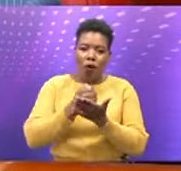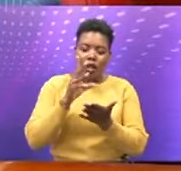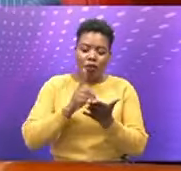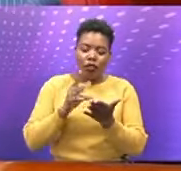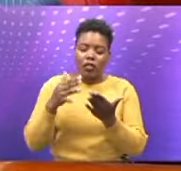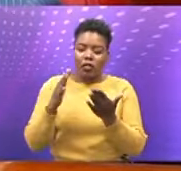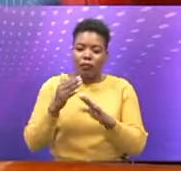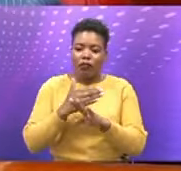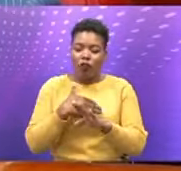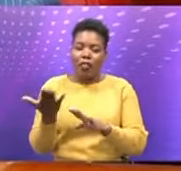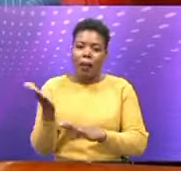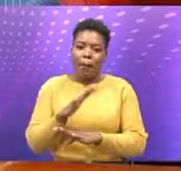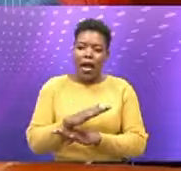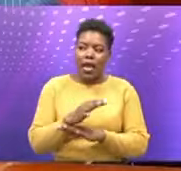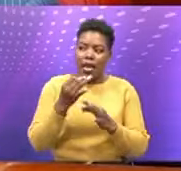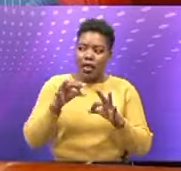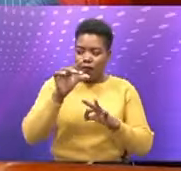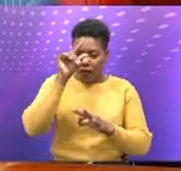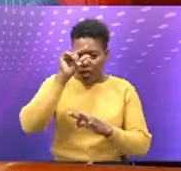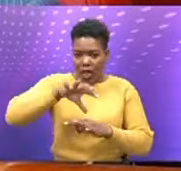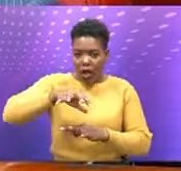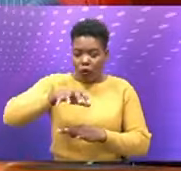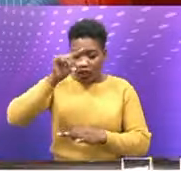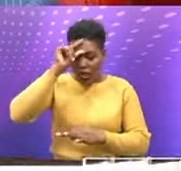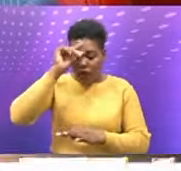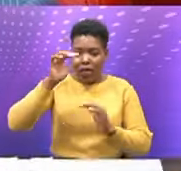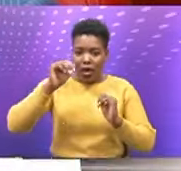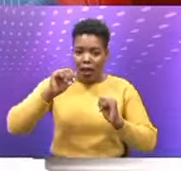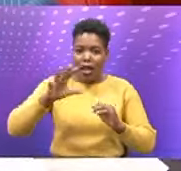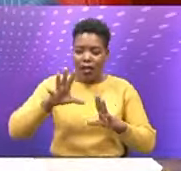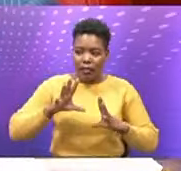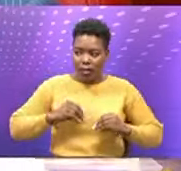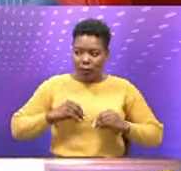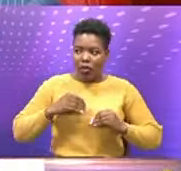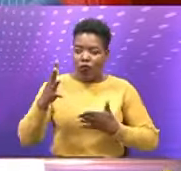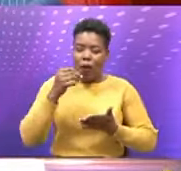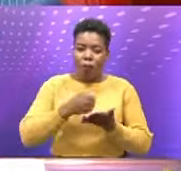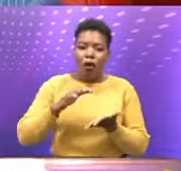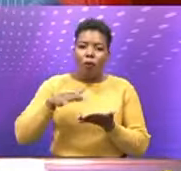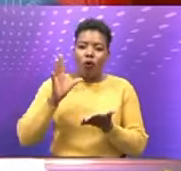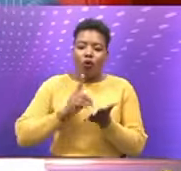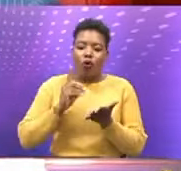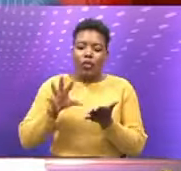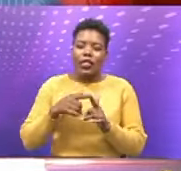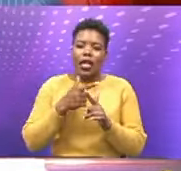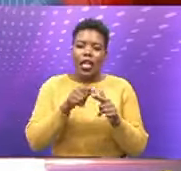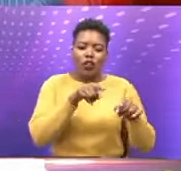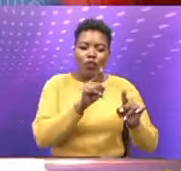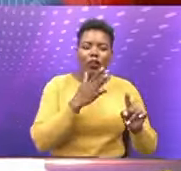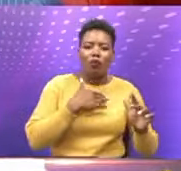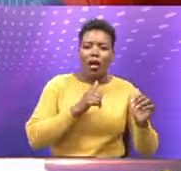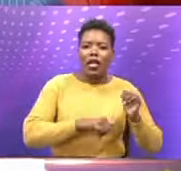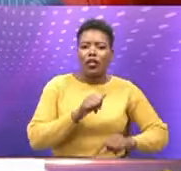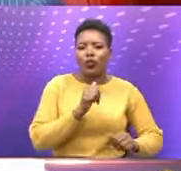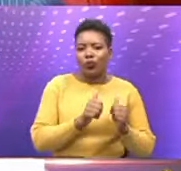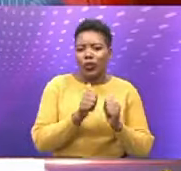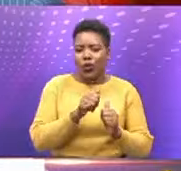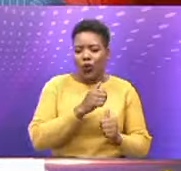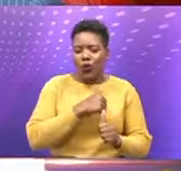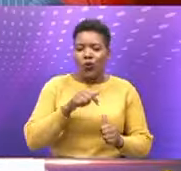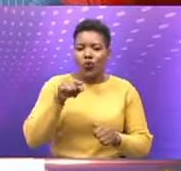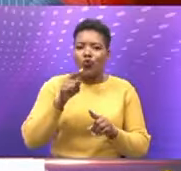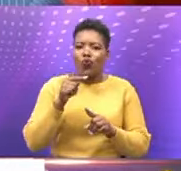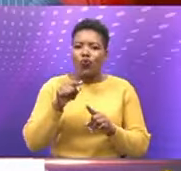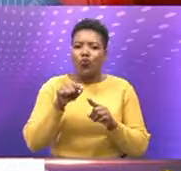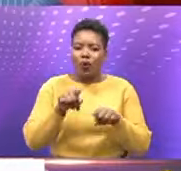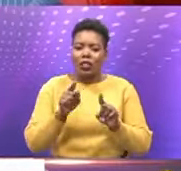the counties have already agreed to employ more doctors as they have requested, exactly what kind of action do they want? Do they want us to employ